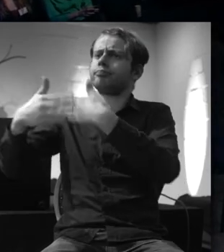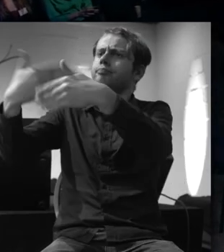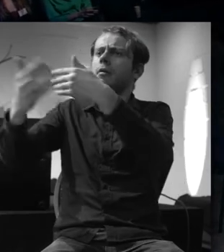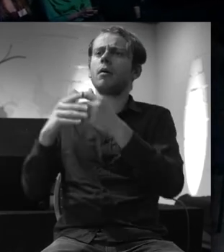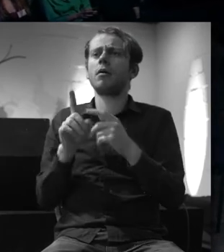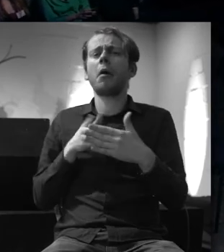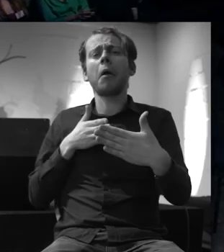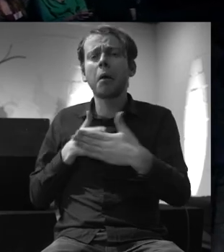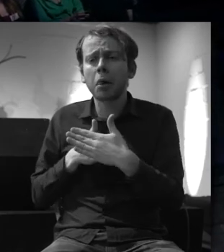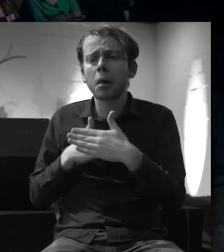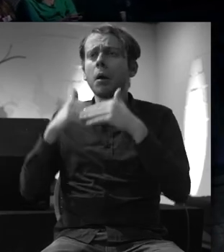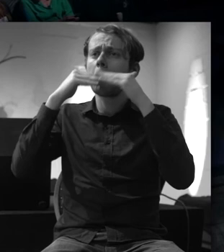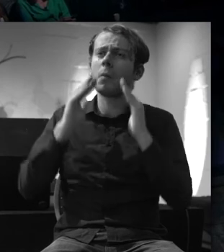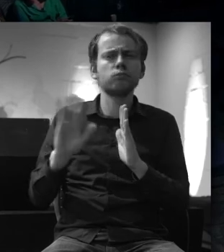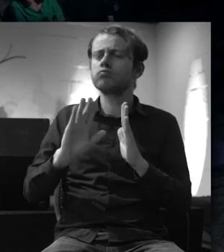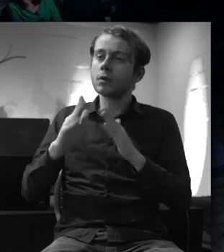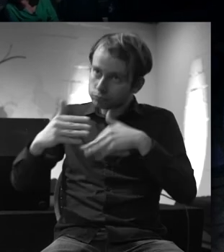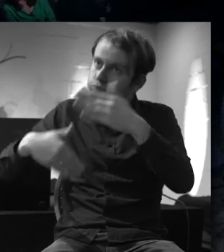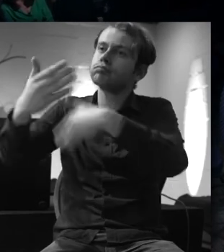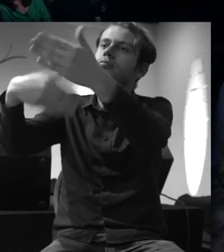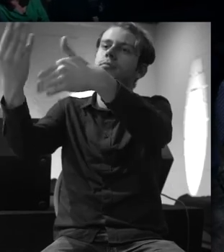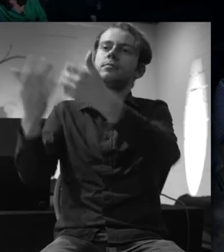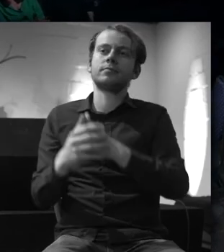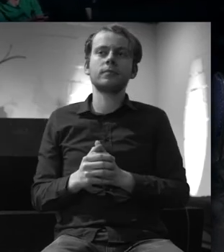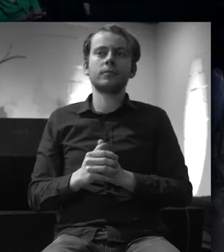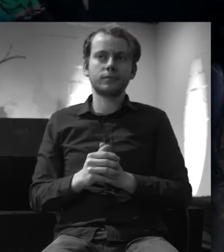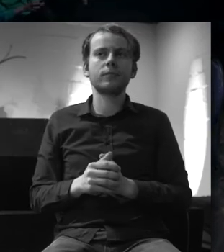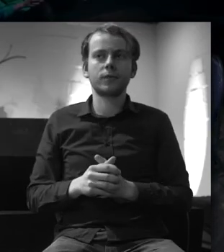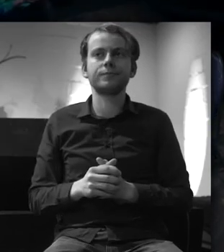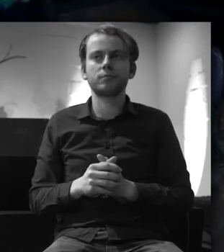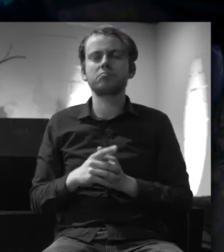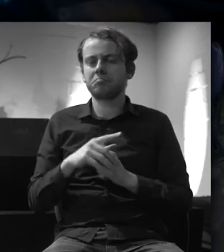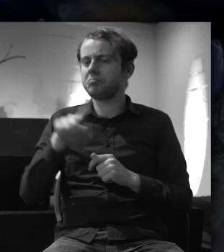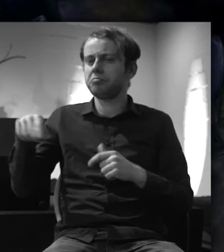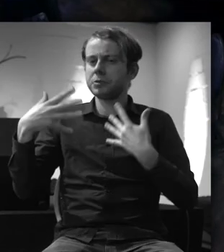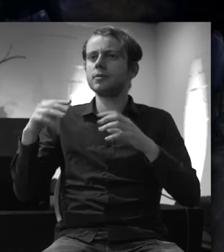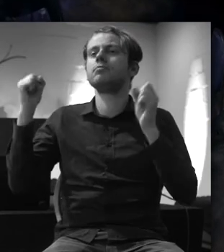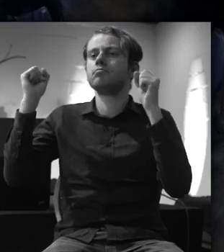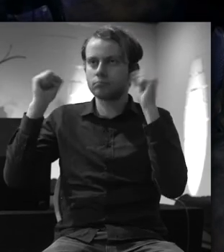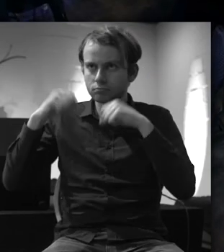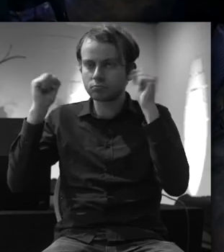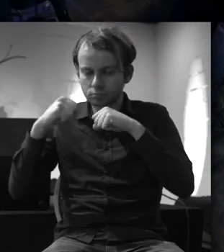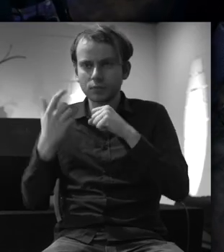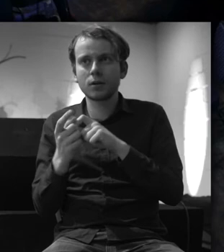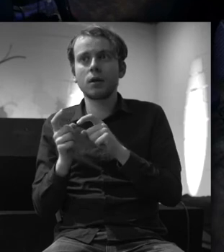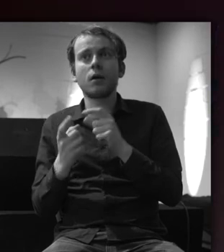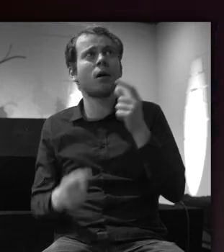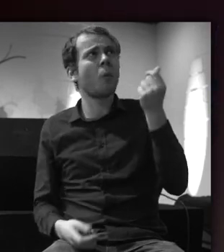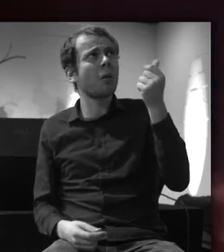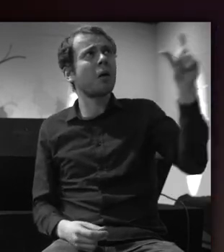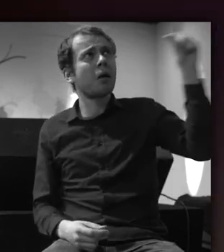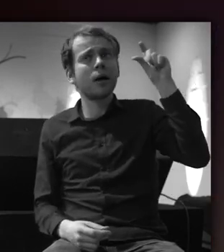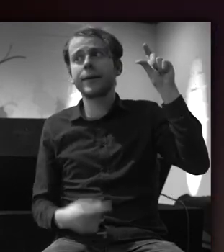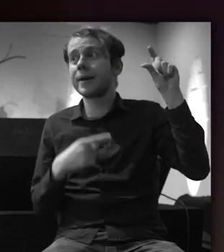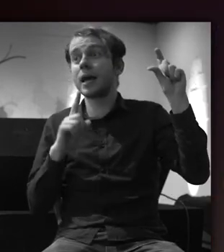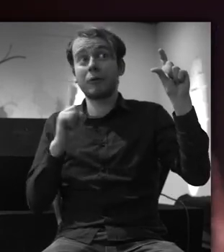that we are not waiting anything, any favor from anyone. We created our own parallel community with a set of rules